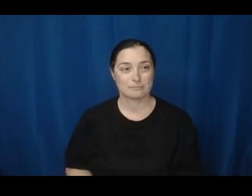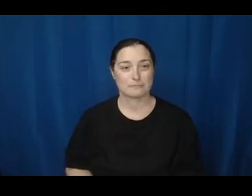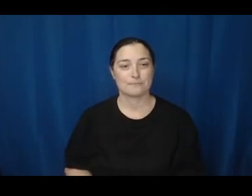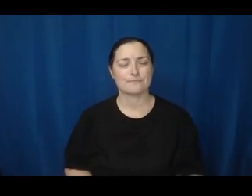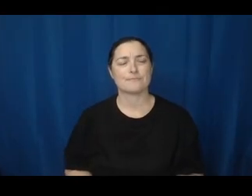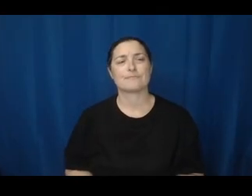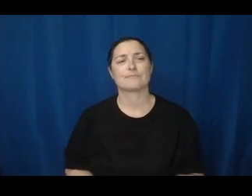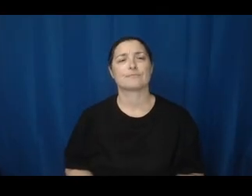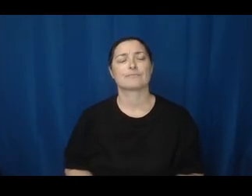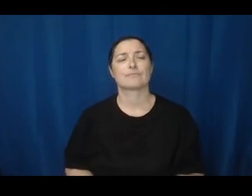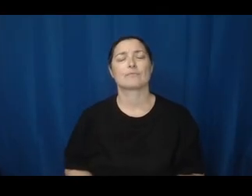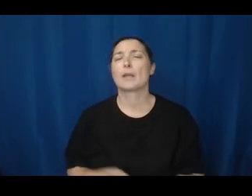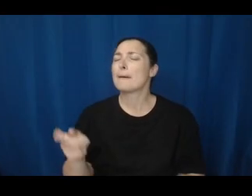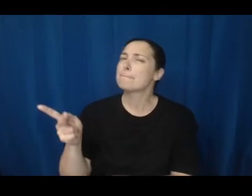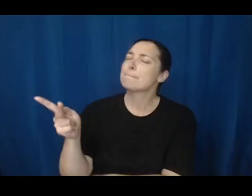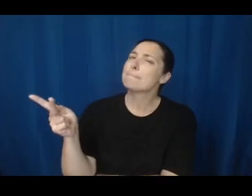You have both